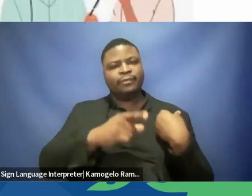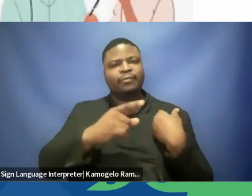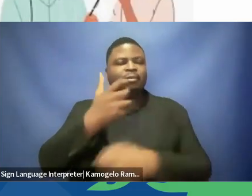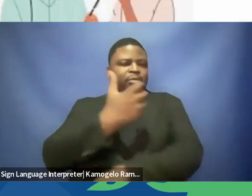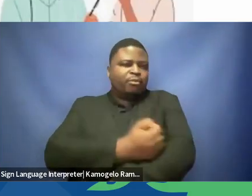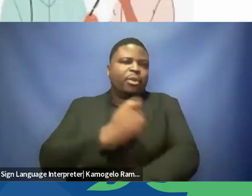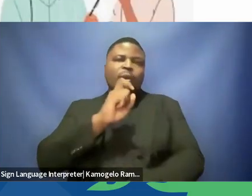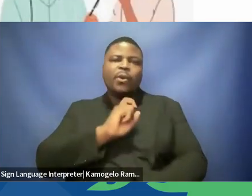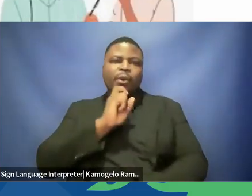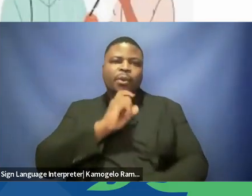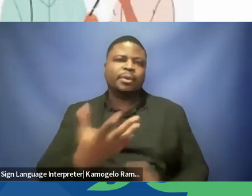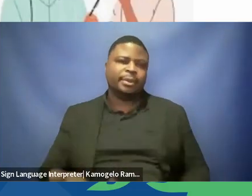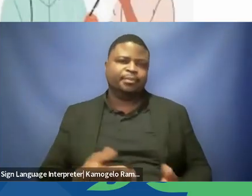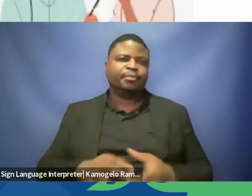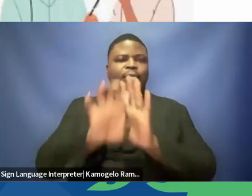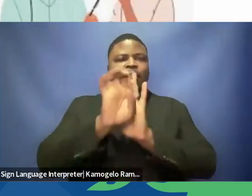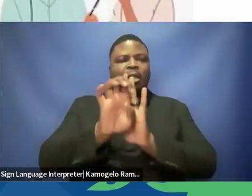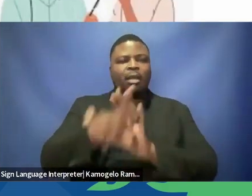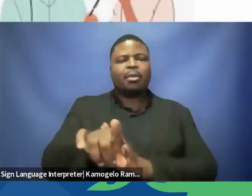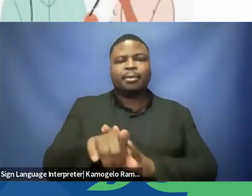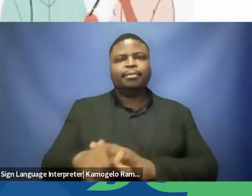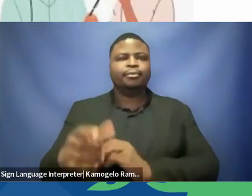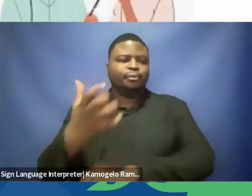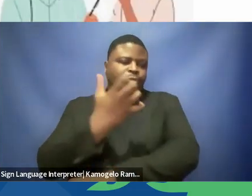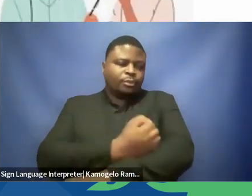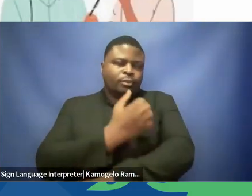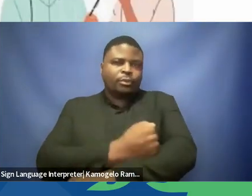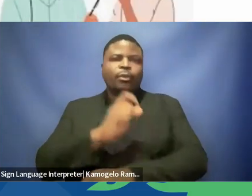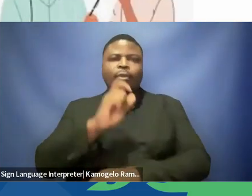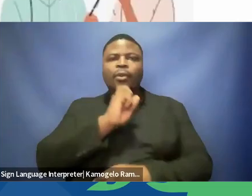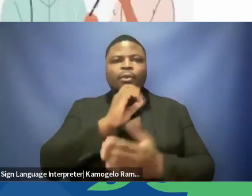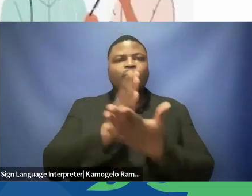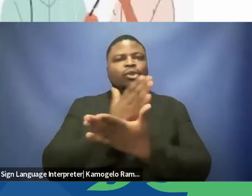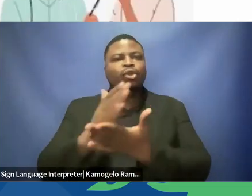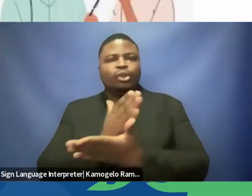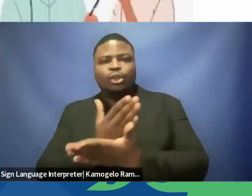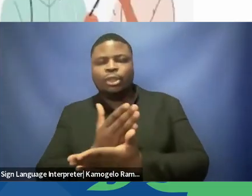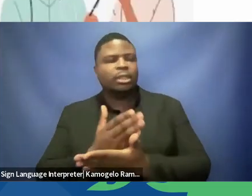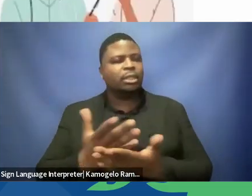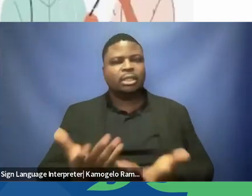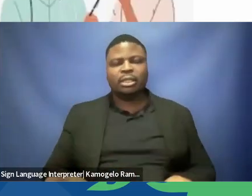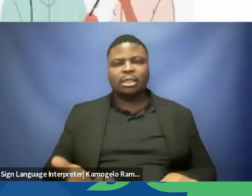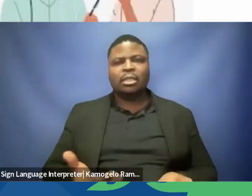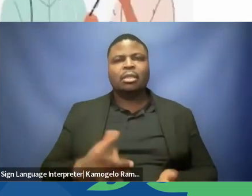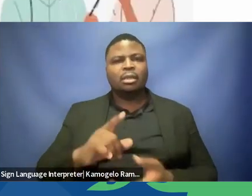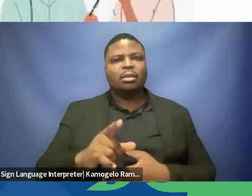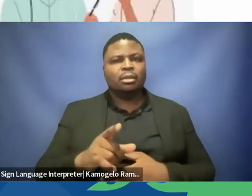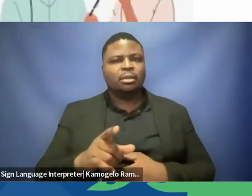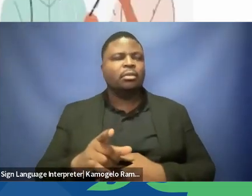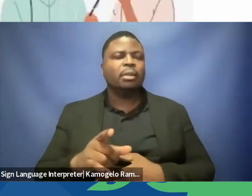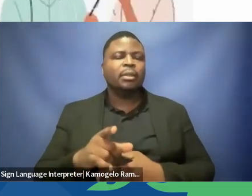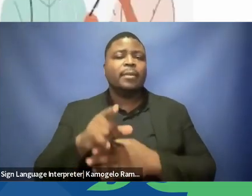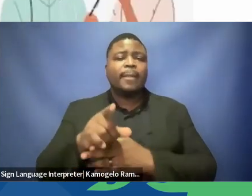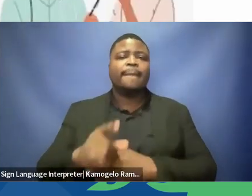So, for example, don't share a needle, try and use a new needle when you are engaging or using drugs.